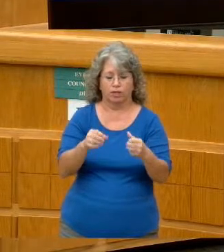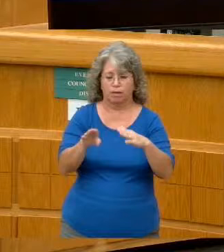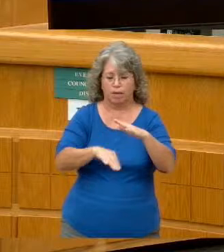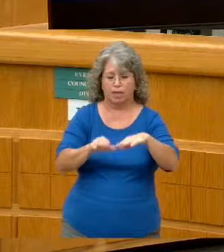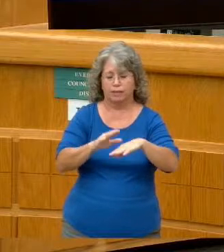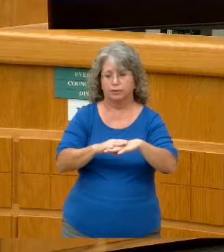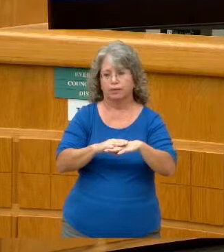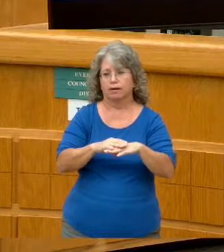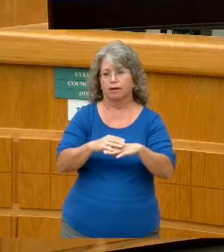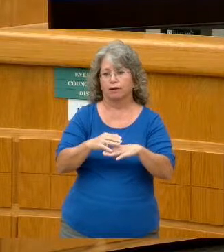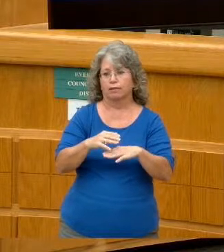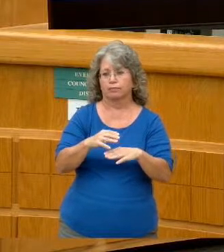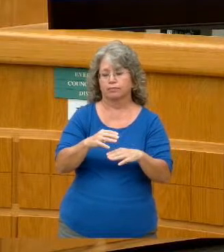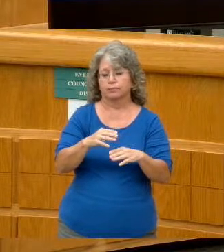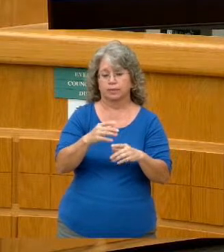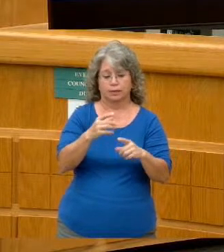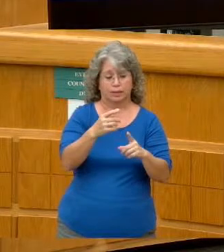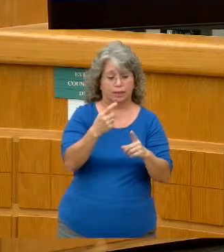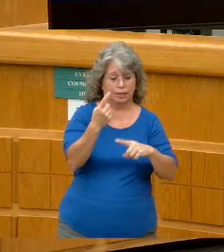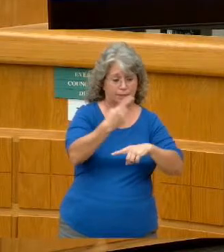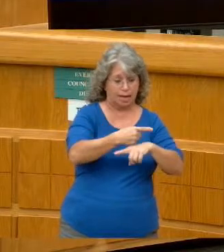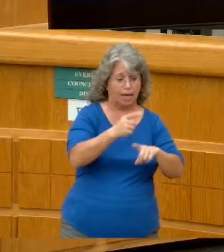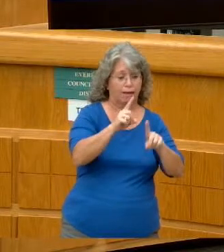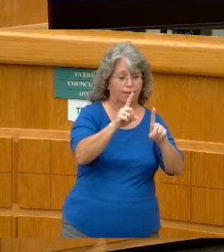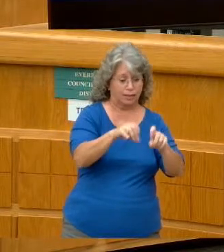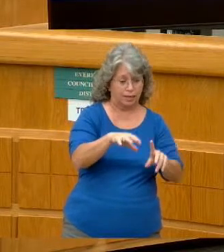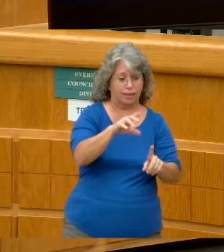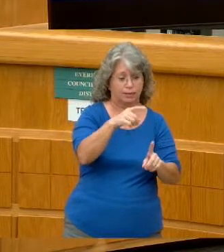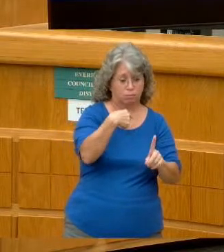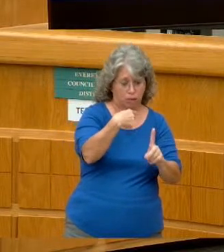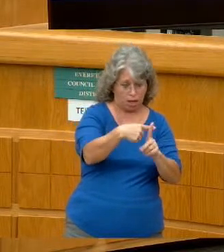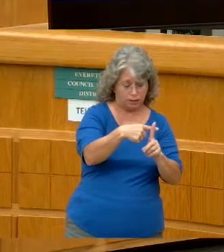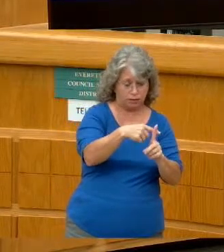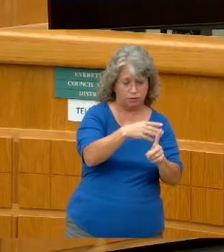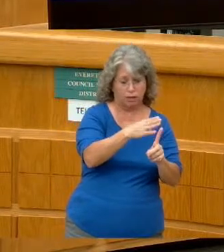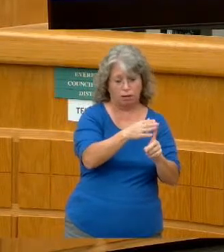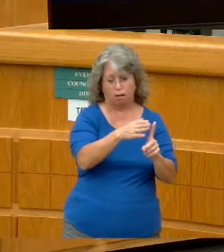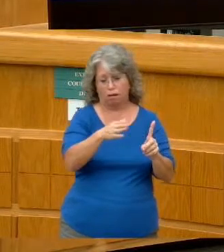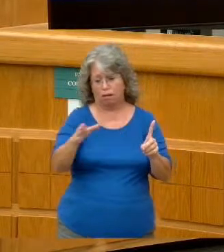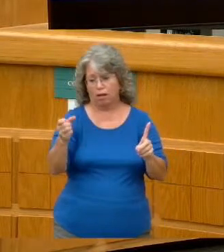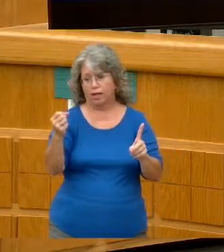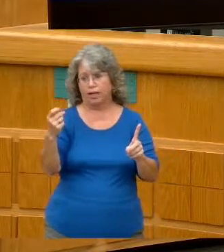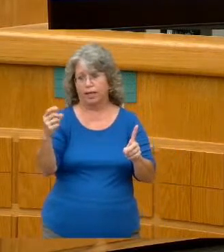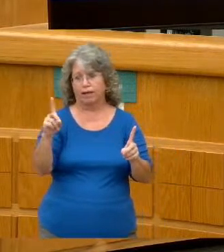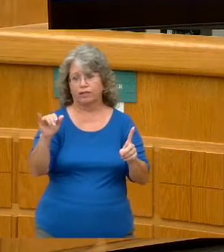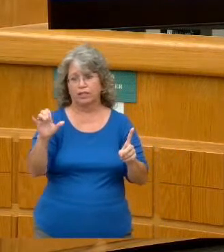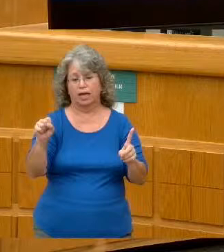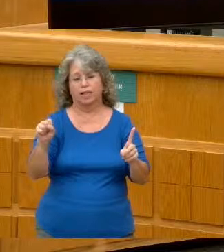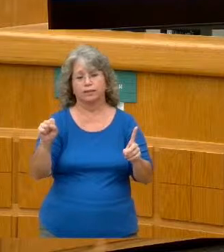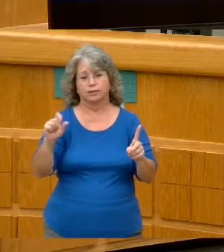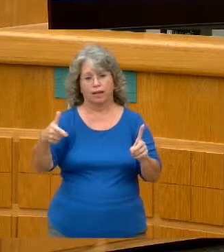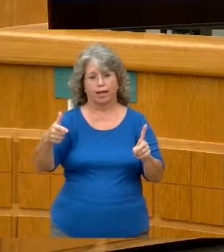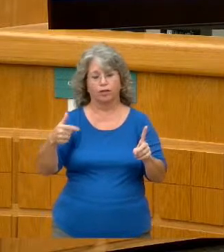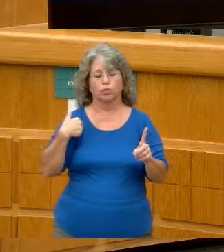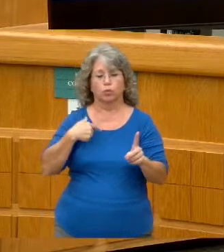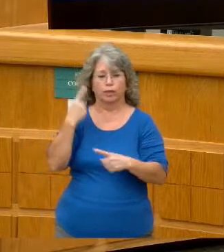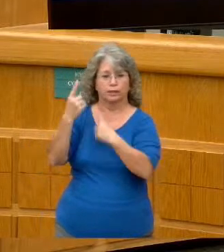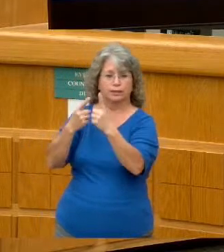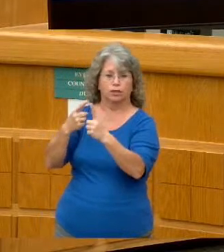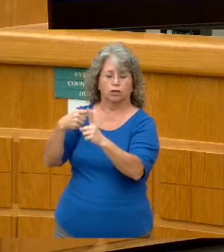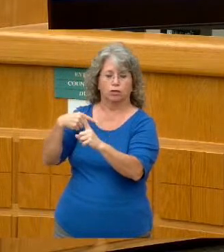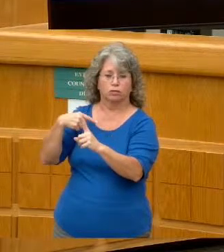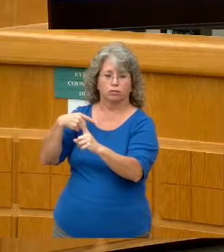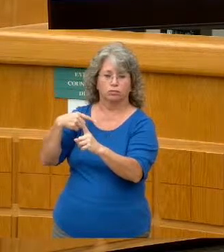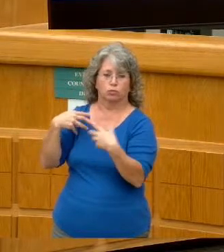positive. 11 days later, they're recovered. And so instituting the formula, that's why you saw that big jump